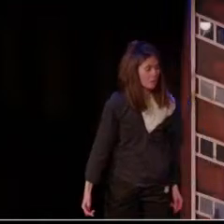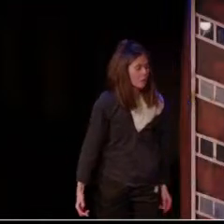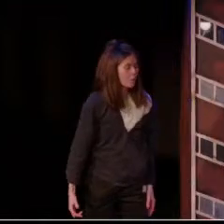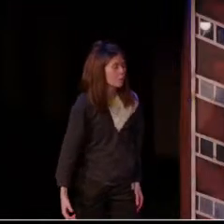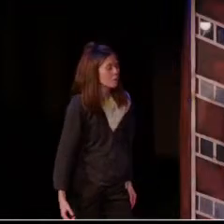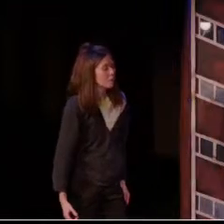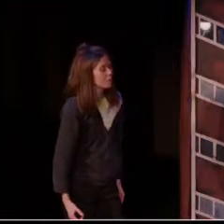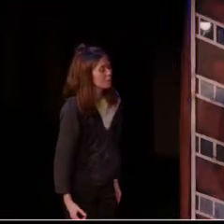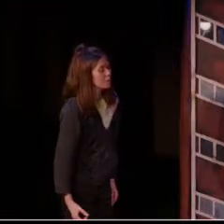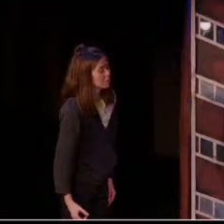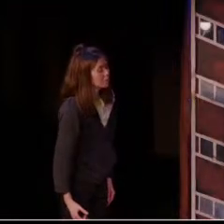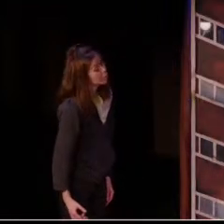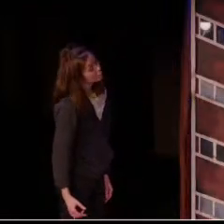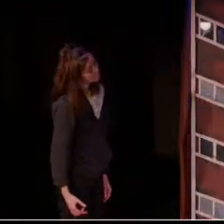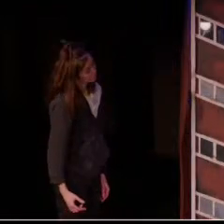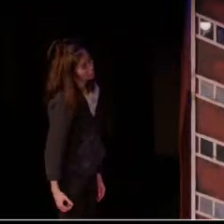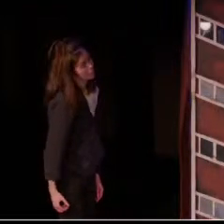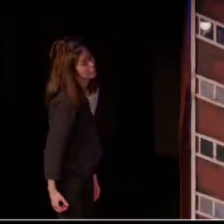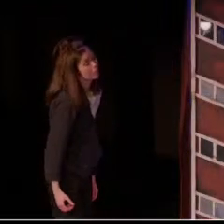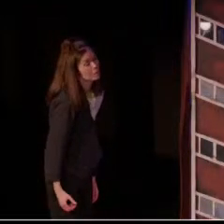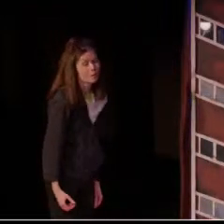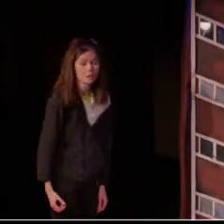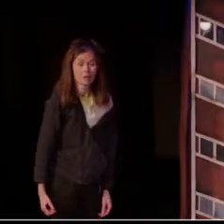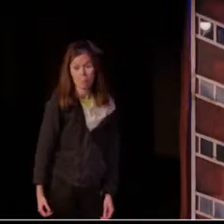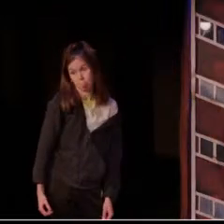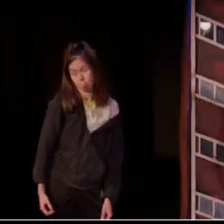I am a feather to each wind that blows.